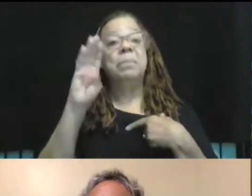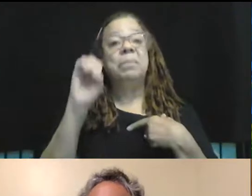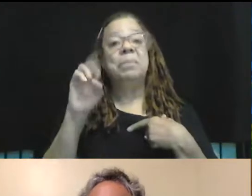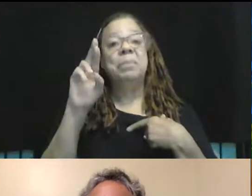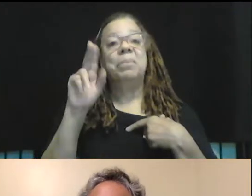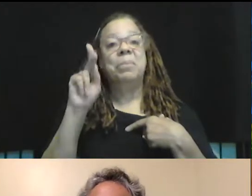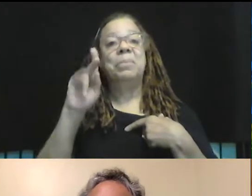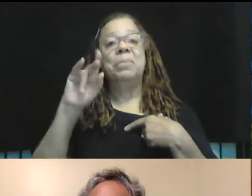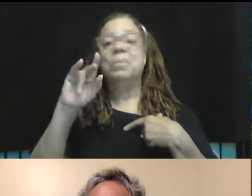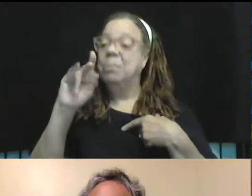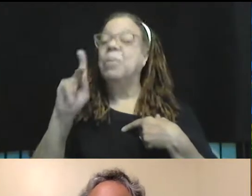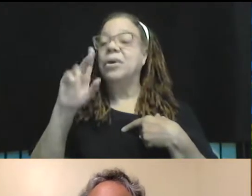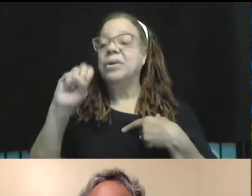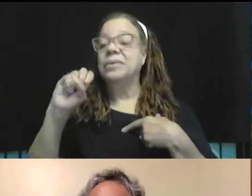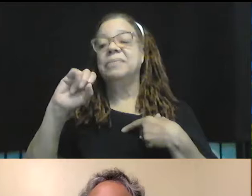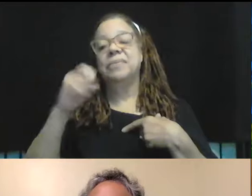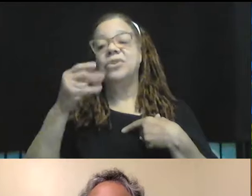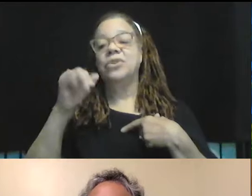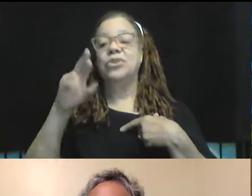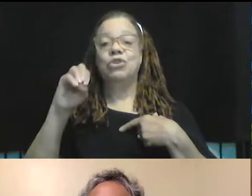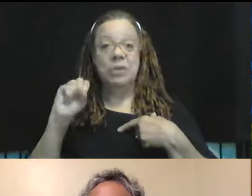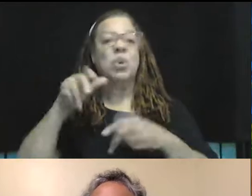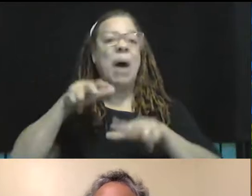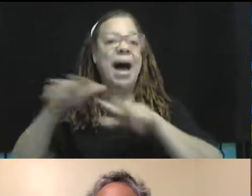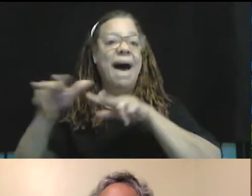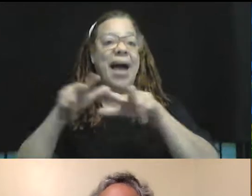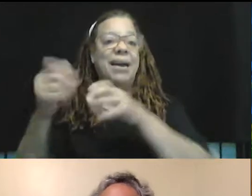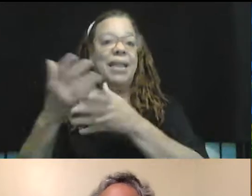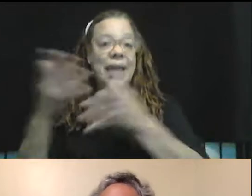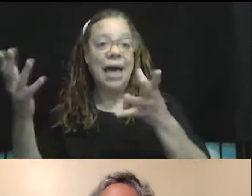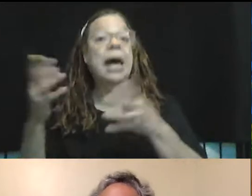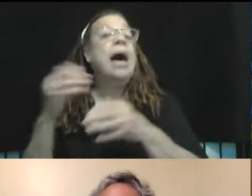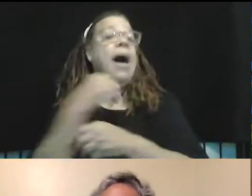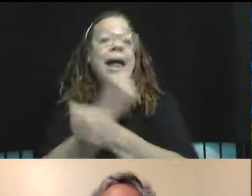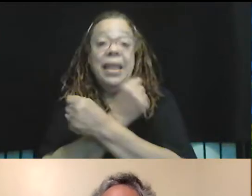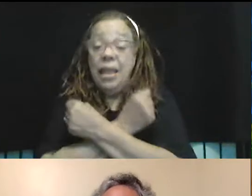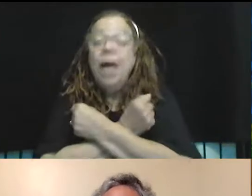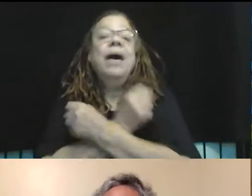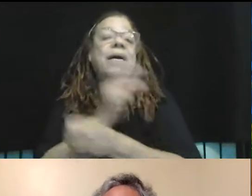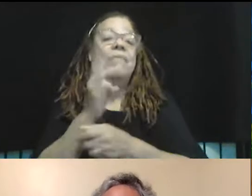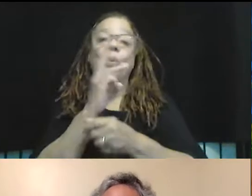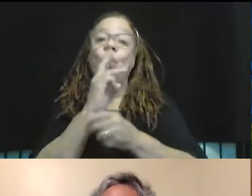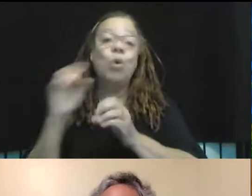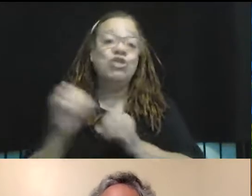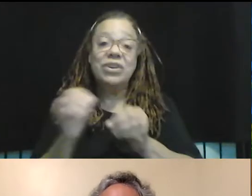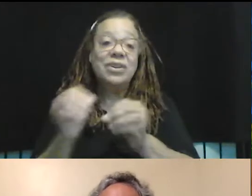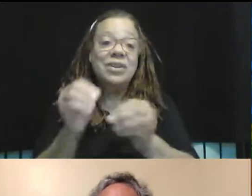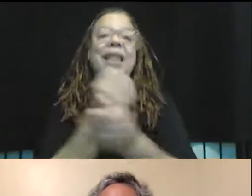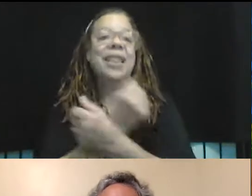and do hiking out there. And I like the ocean too, so sometimes there's also ocean